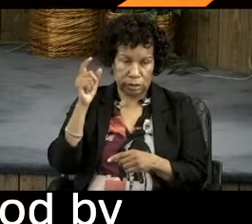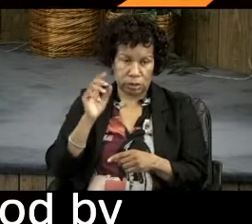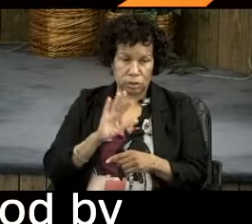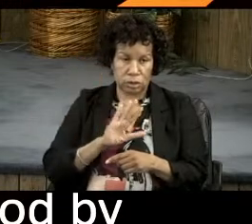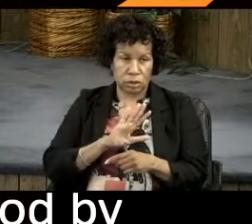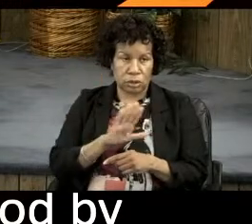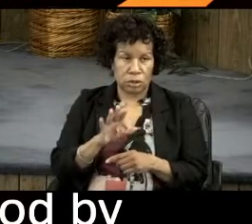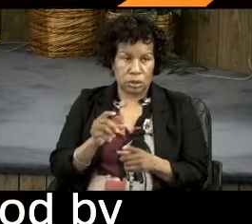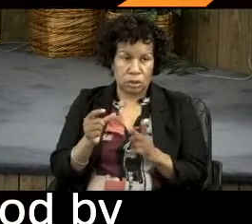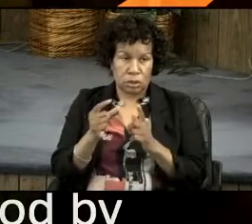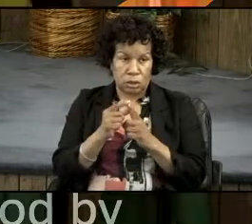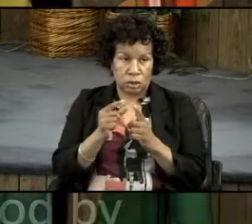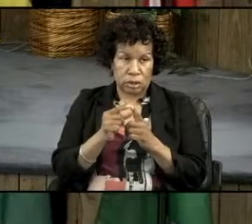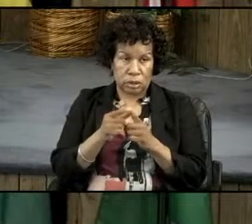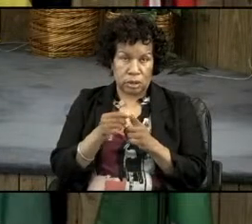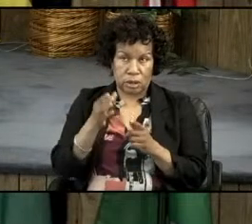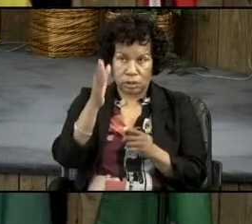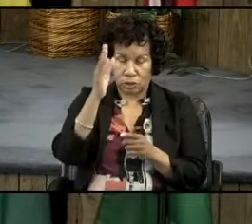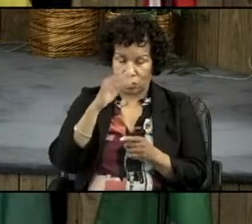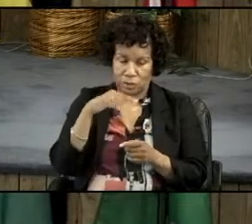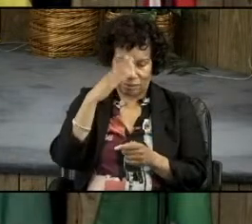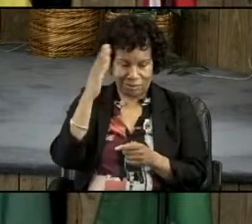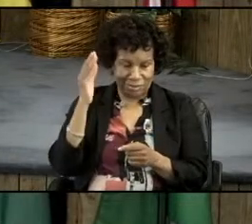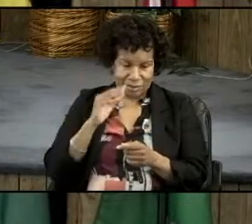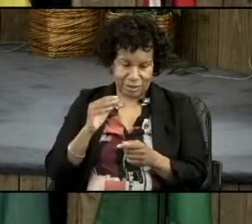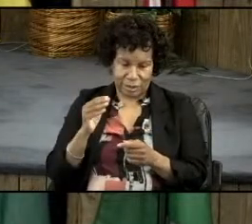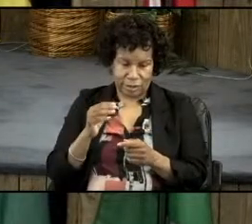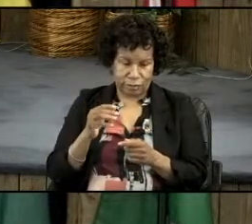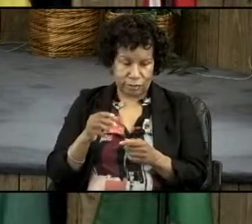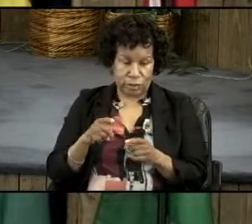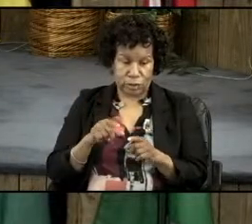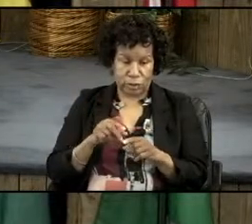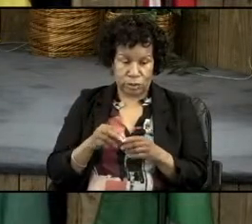tares, the word of God don't never bother you. When you're tares,